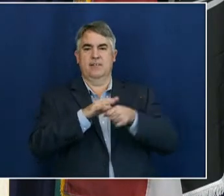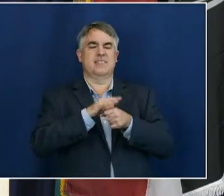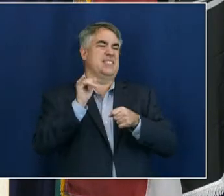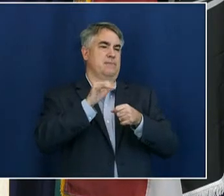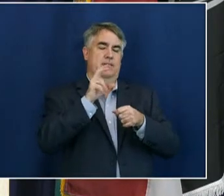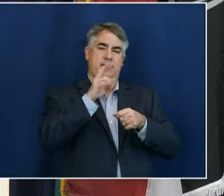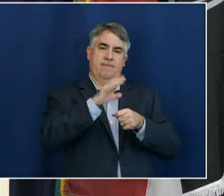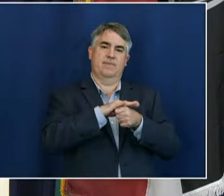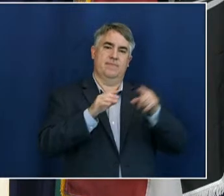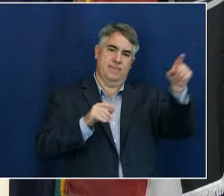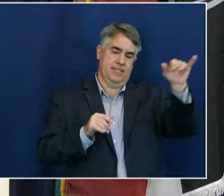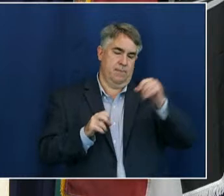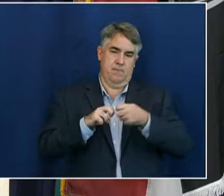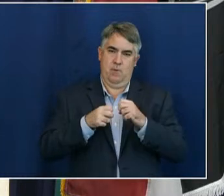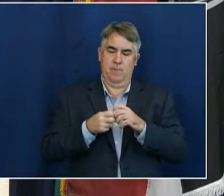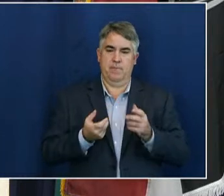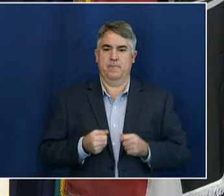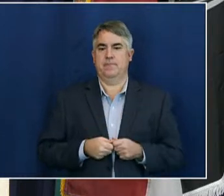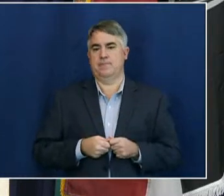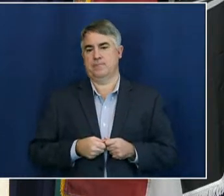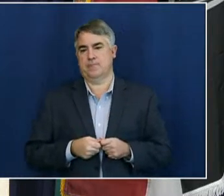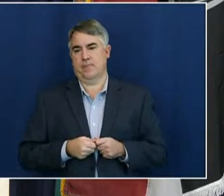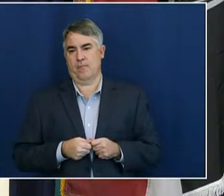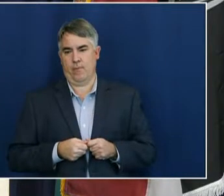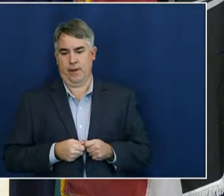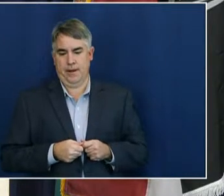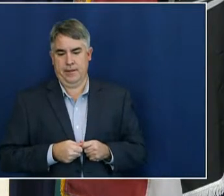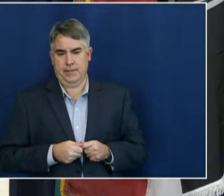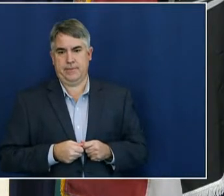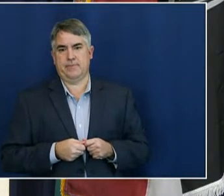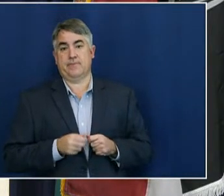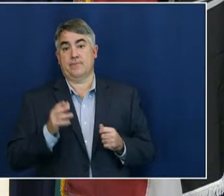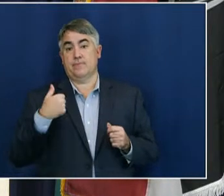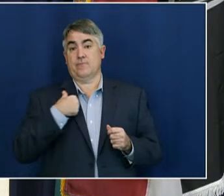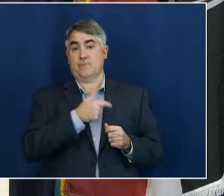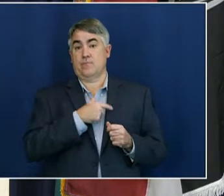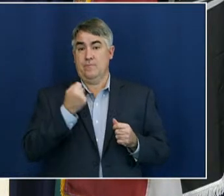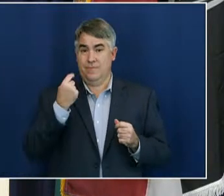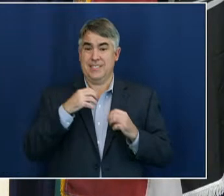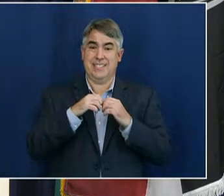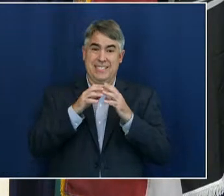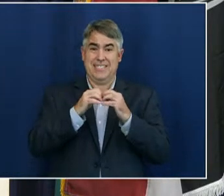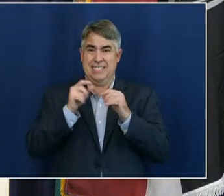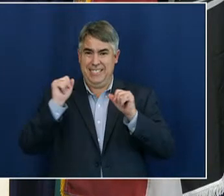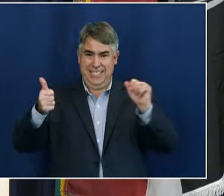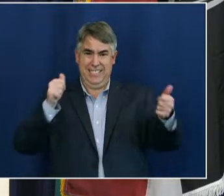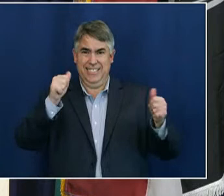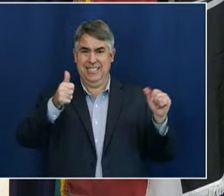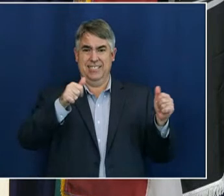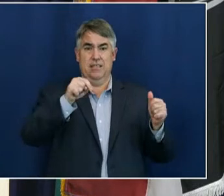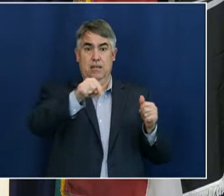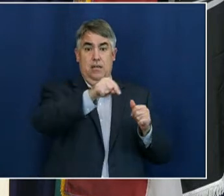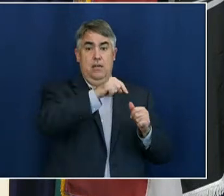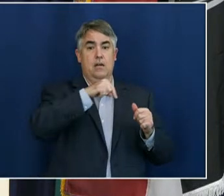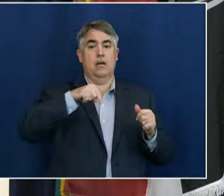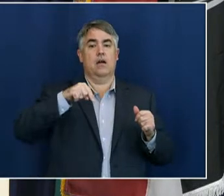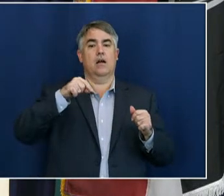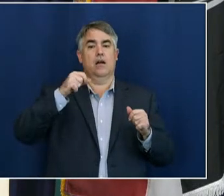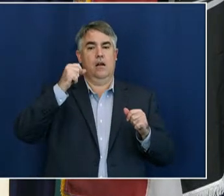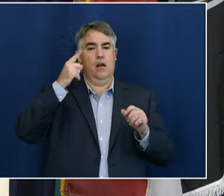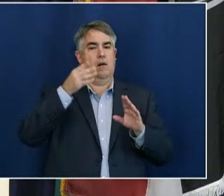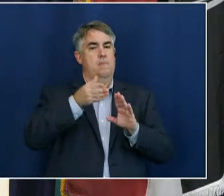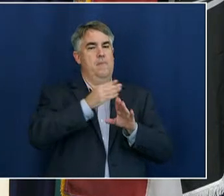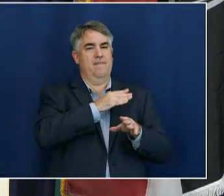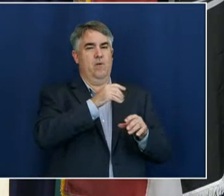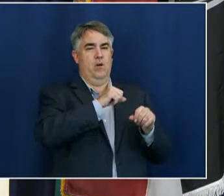quickly to stand sites up before we had the unified system kind of all work together. We are working to migrate the Petco site